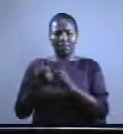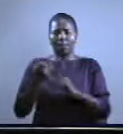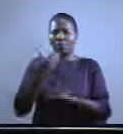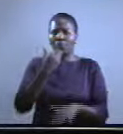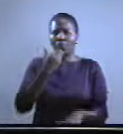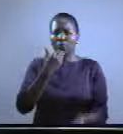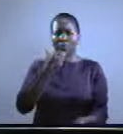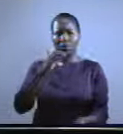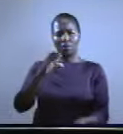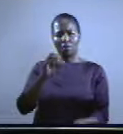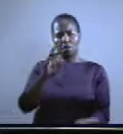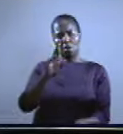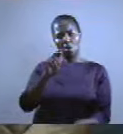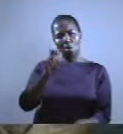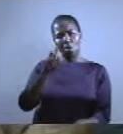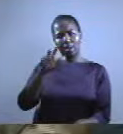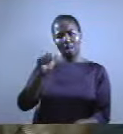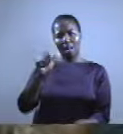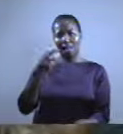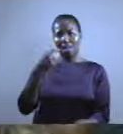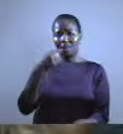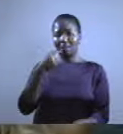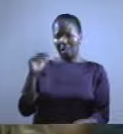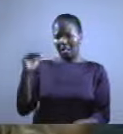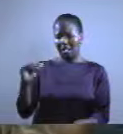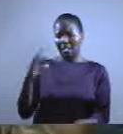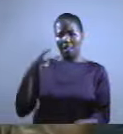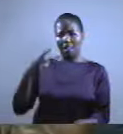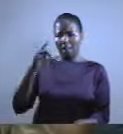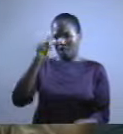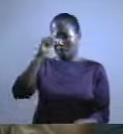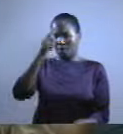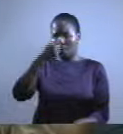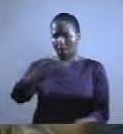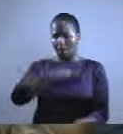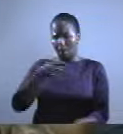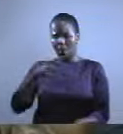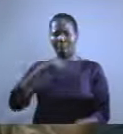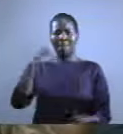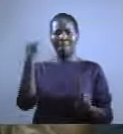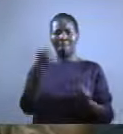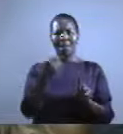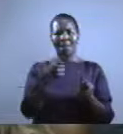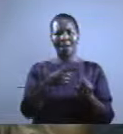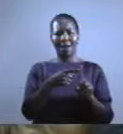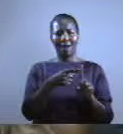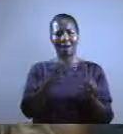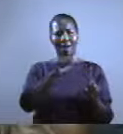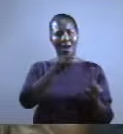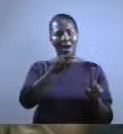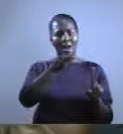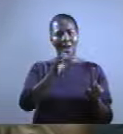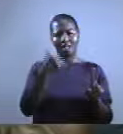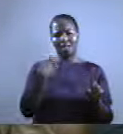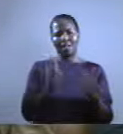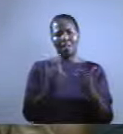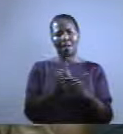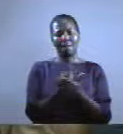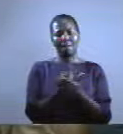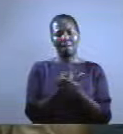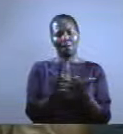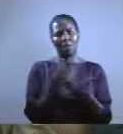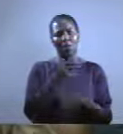Wet absolving the teenage boy accused of the Steenkamp farm murders that happened in Grigwa Town in the Northern